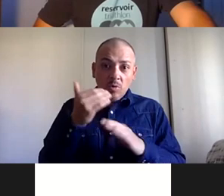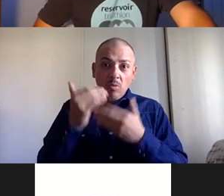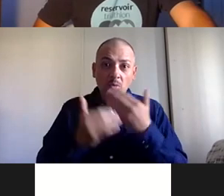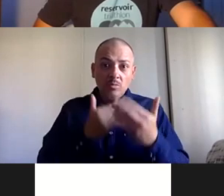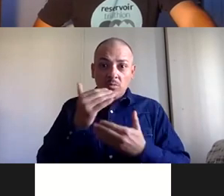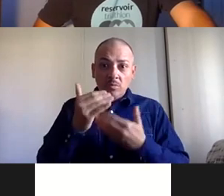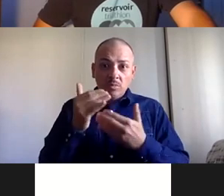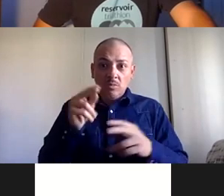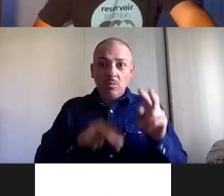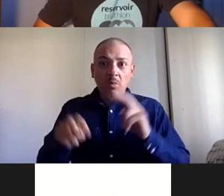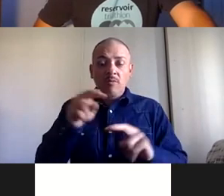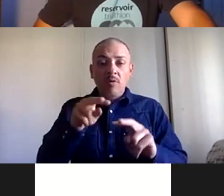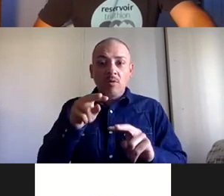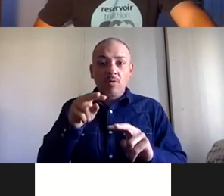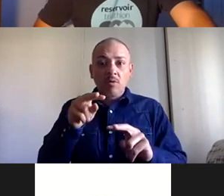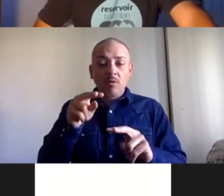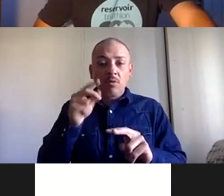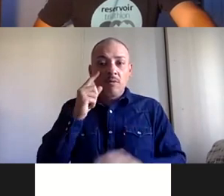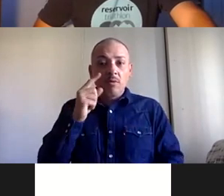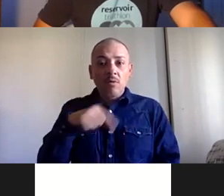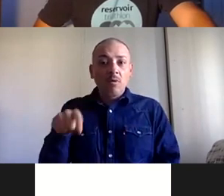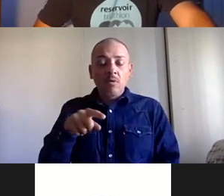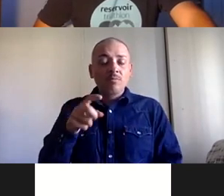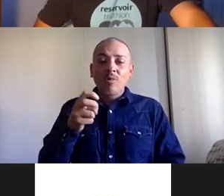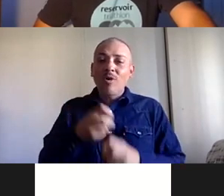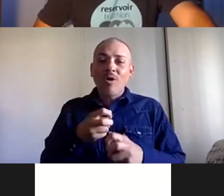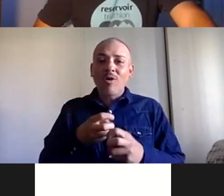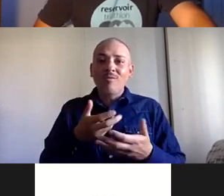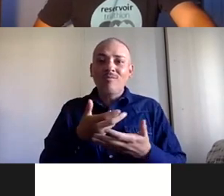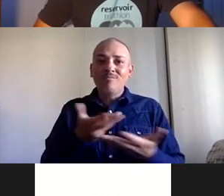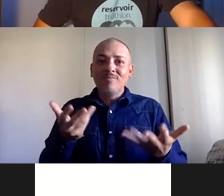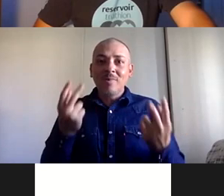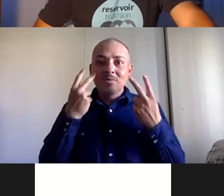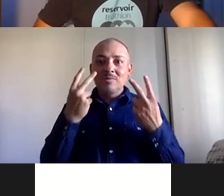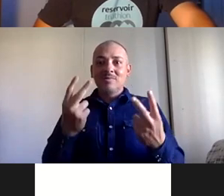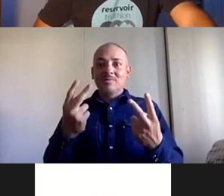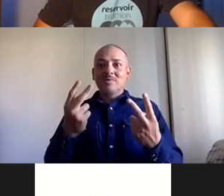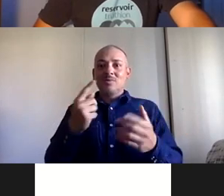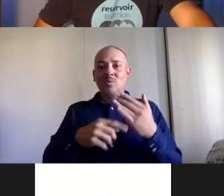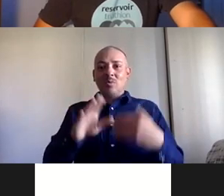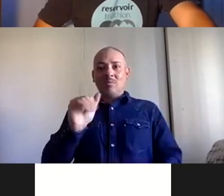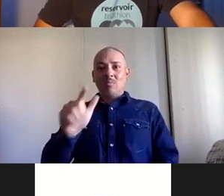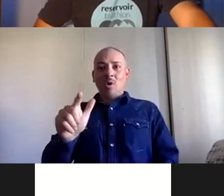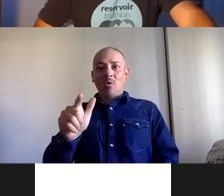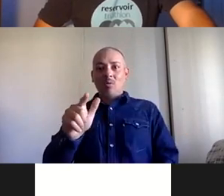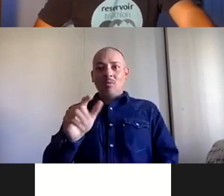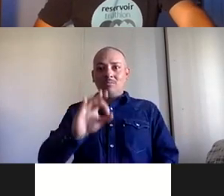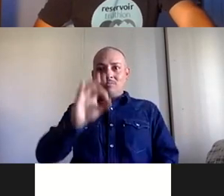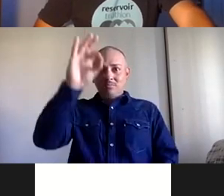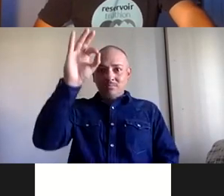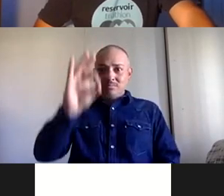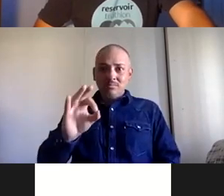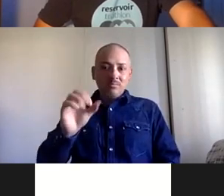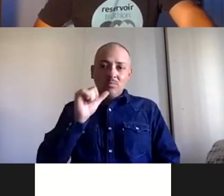observations. In order, for example, it's hard, for example, for us to see whether this ball right now is it going up or is it going